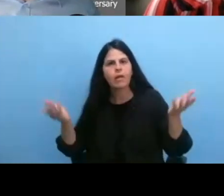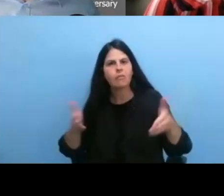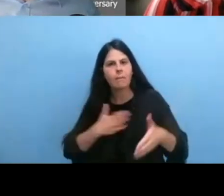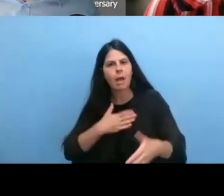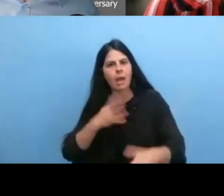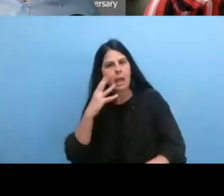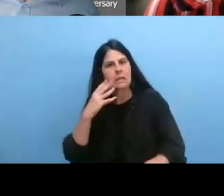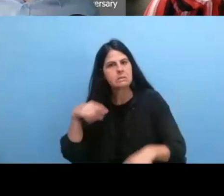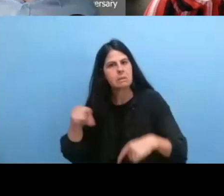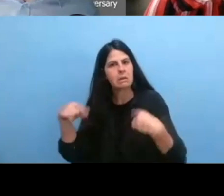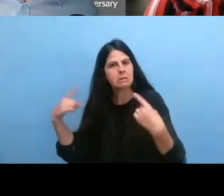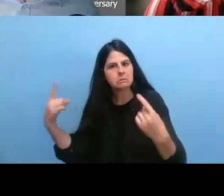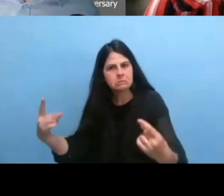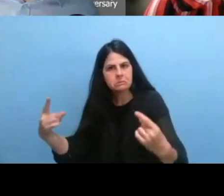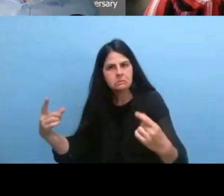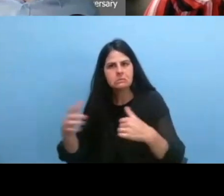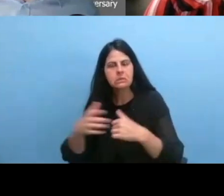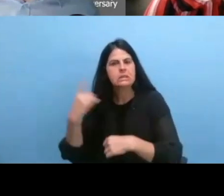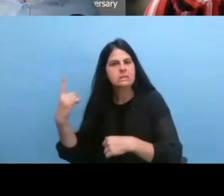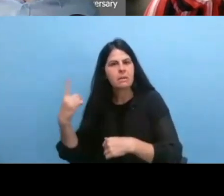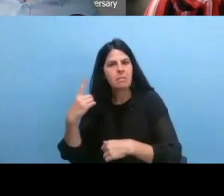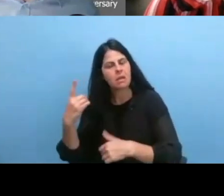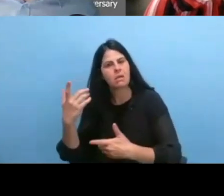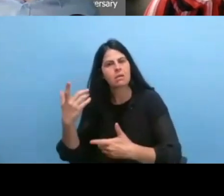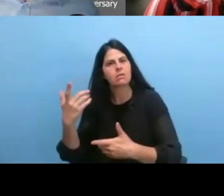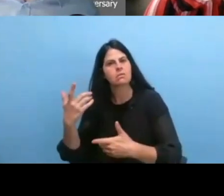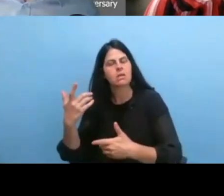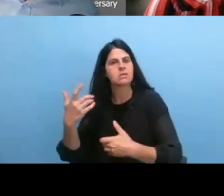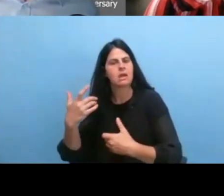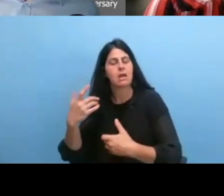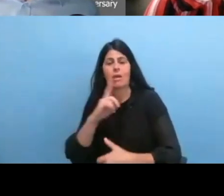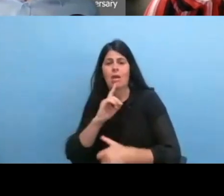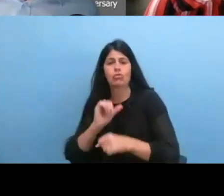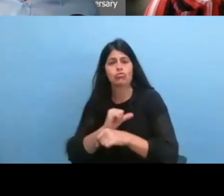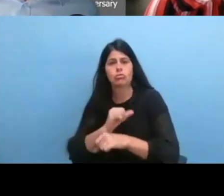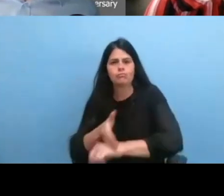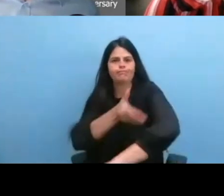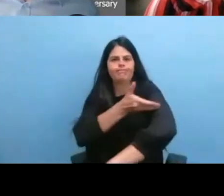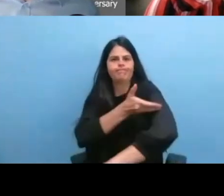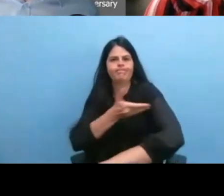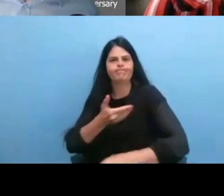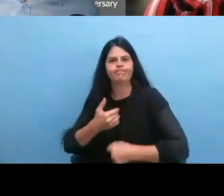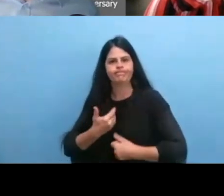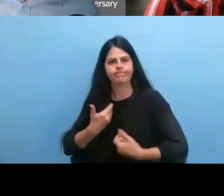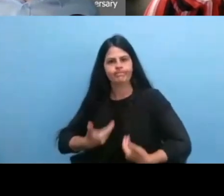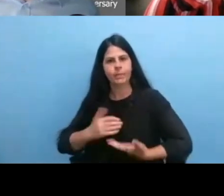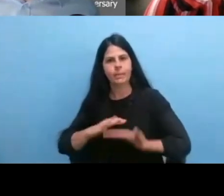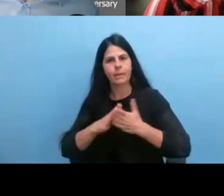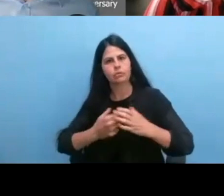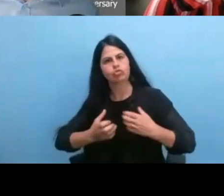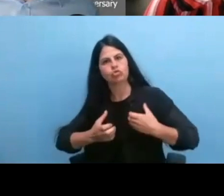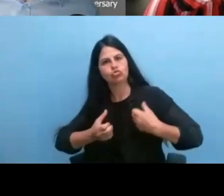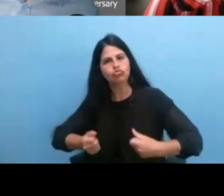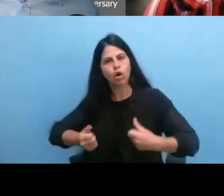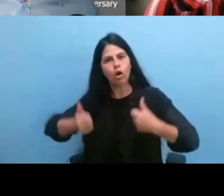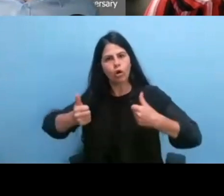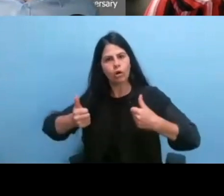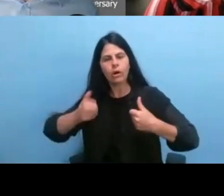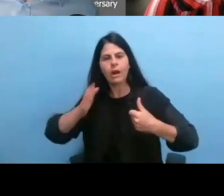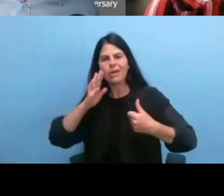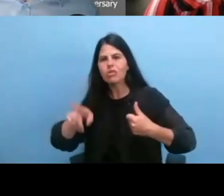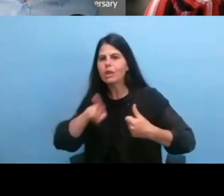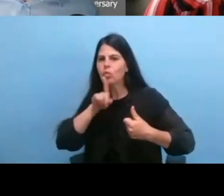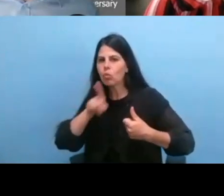as something that has made you stronger, and that will be an asset to your employer,